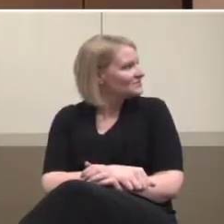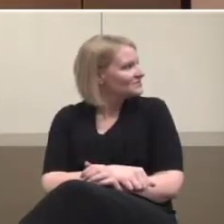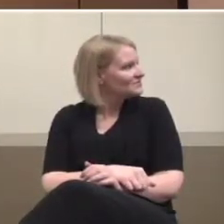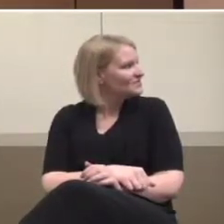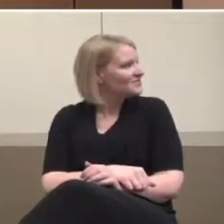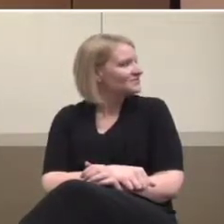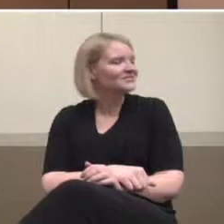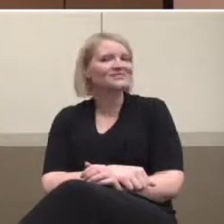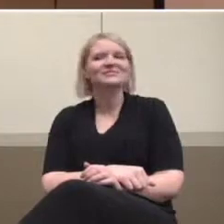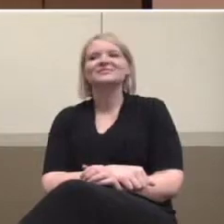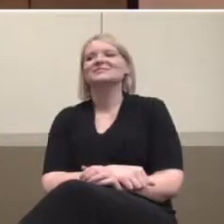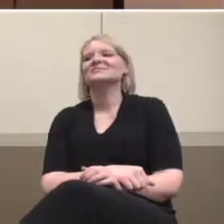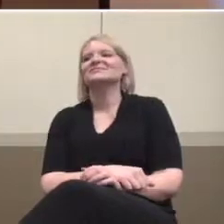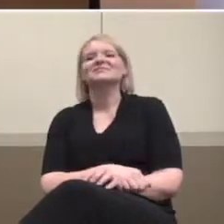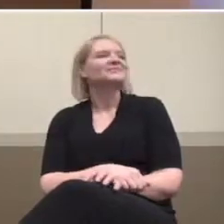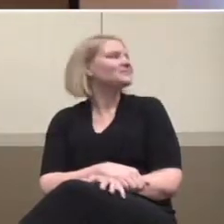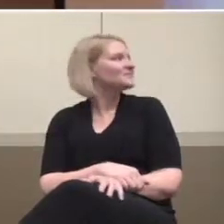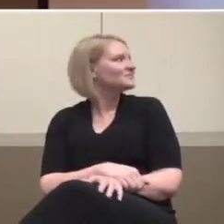here?